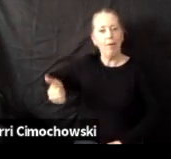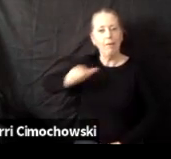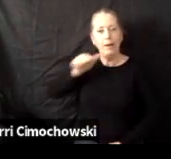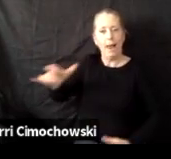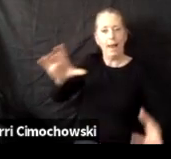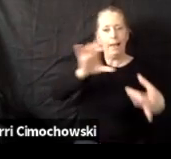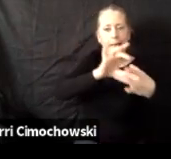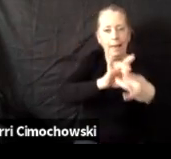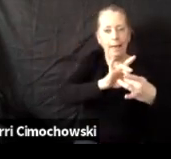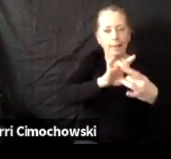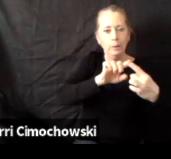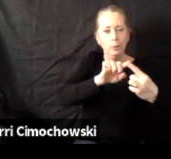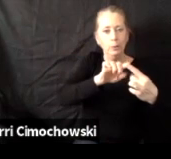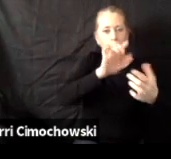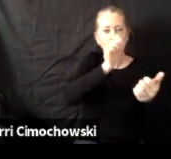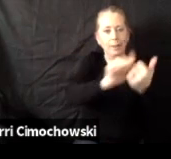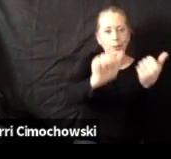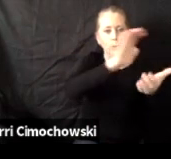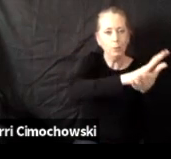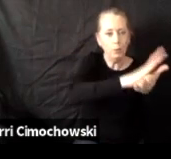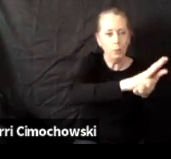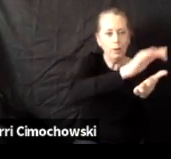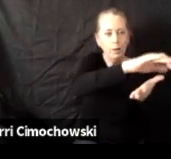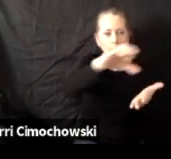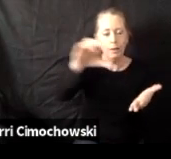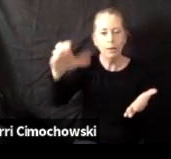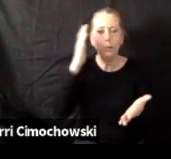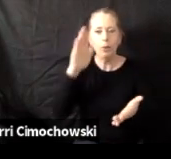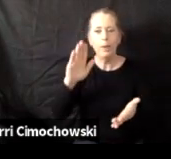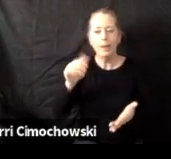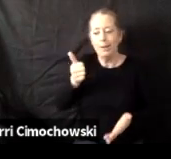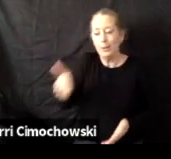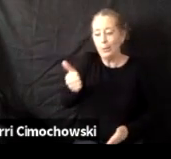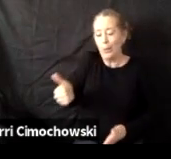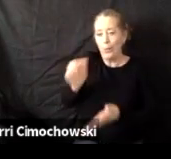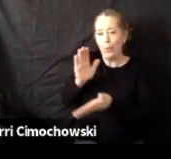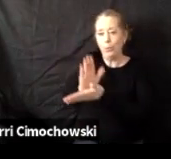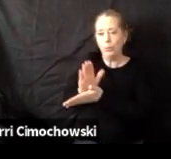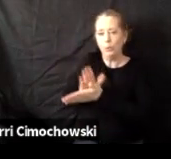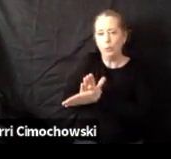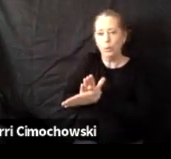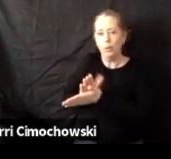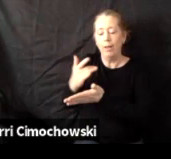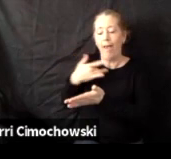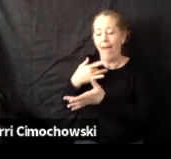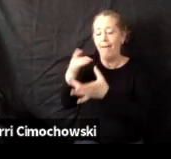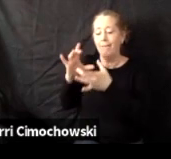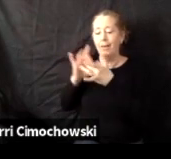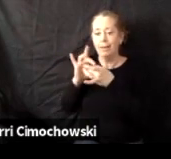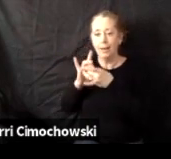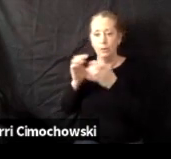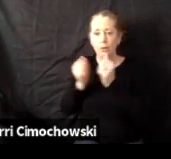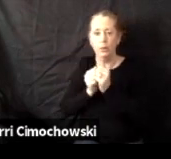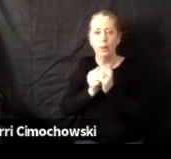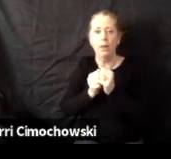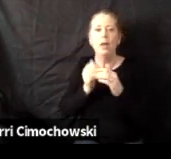connected individually to each school. It will be its own core school, having those connections with extracurriculars